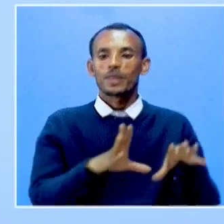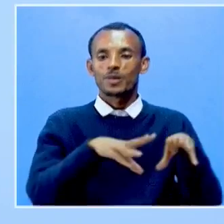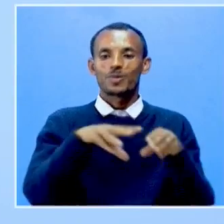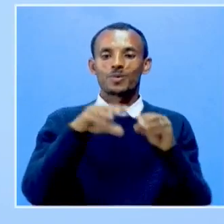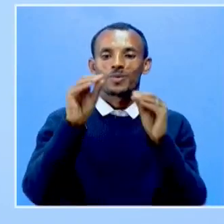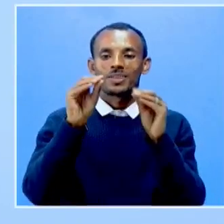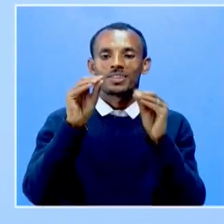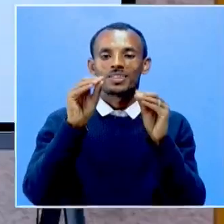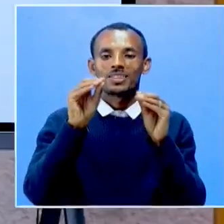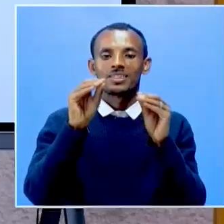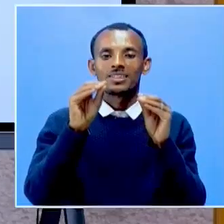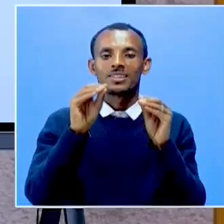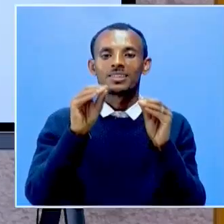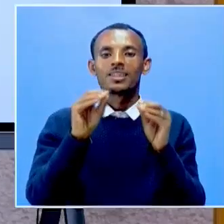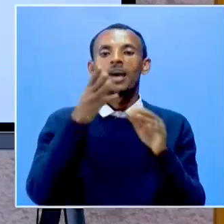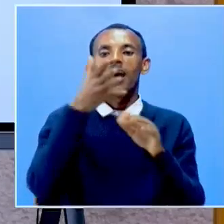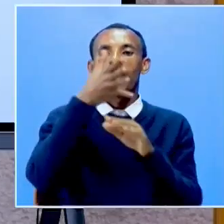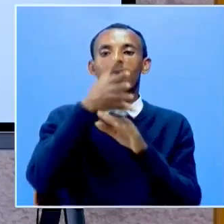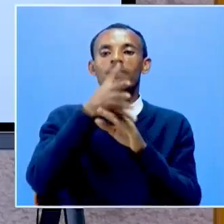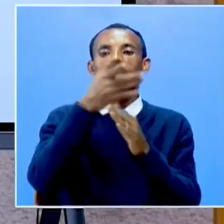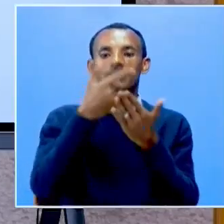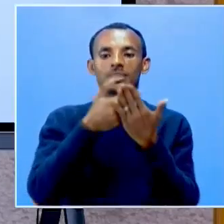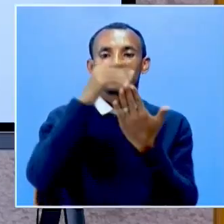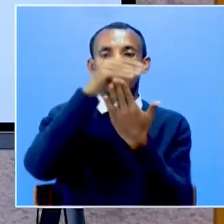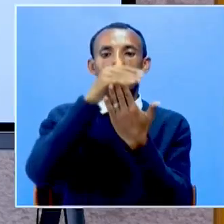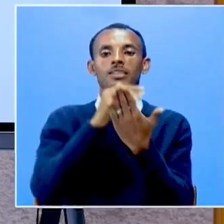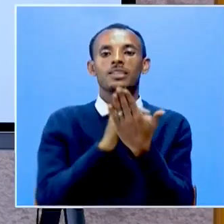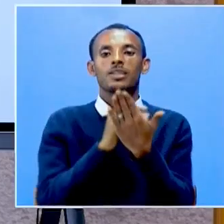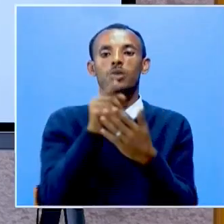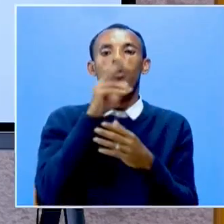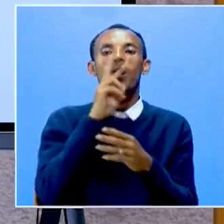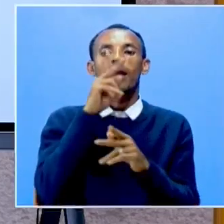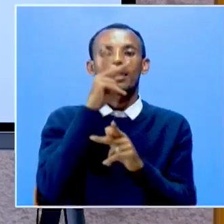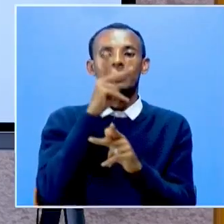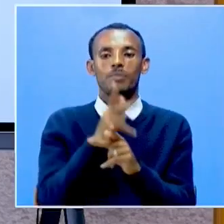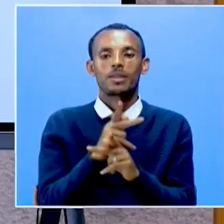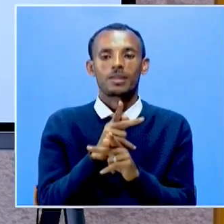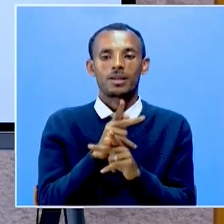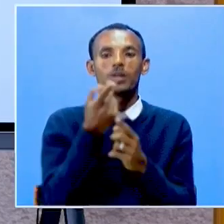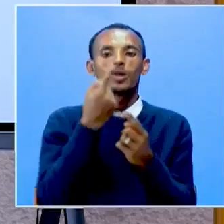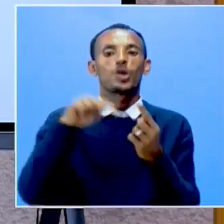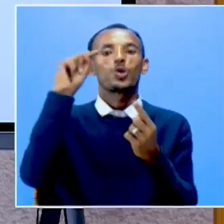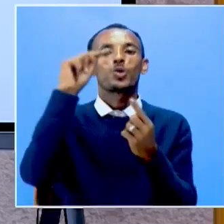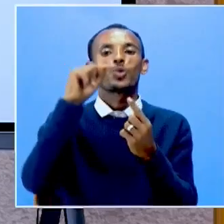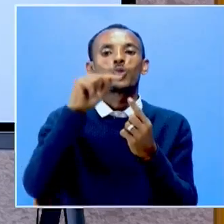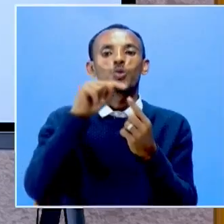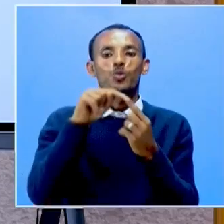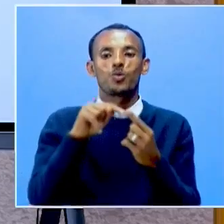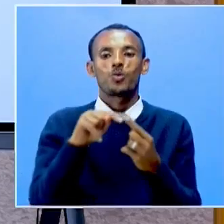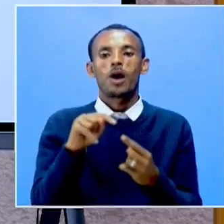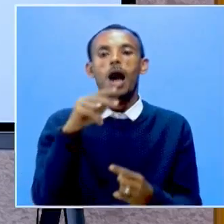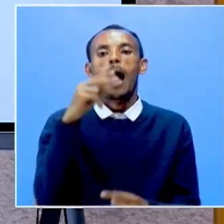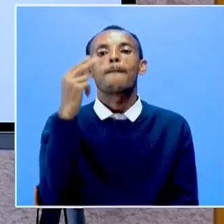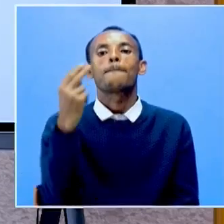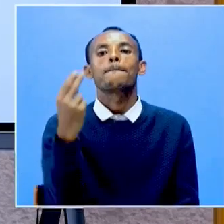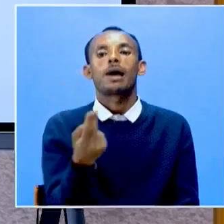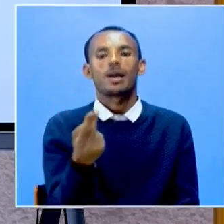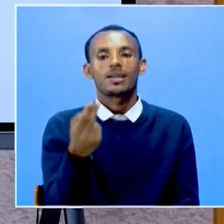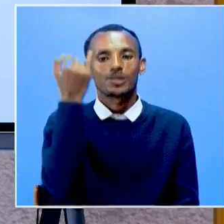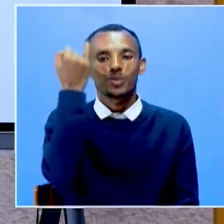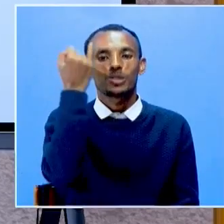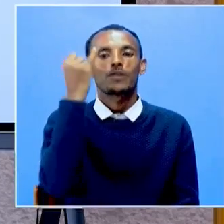Students, after this lesson, you are expected to apply the concept